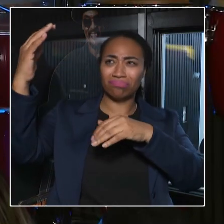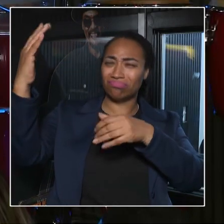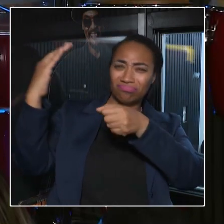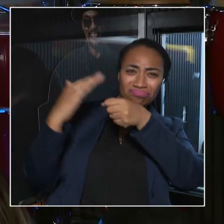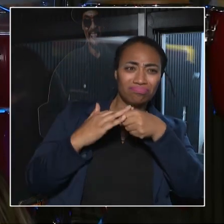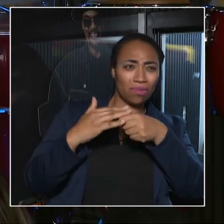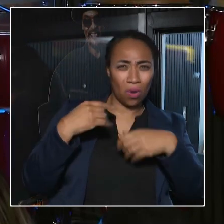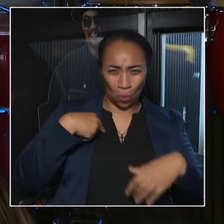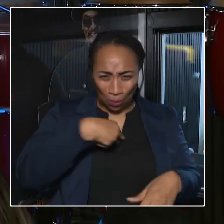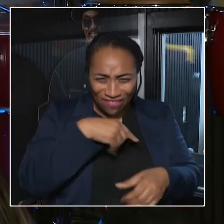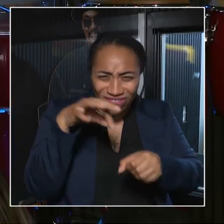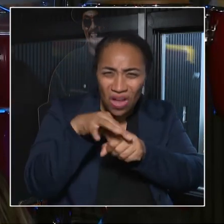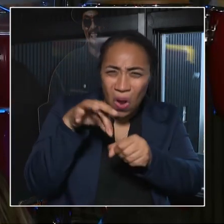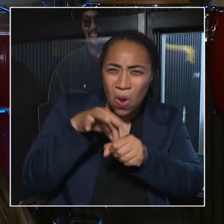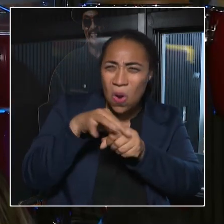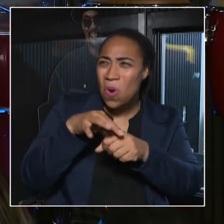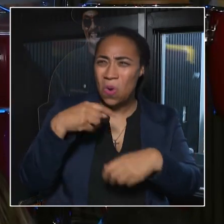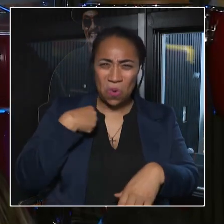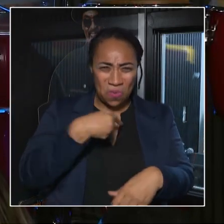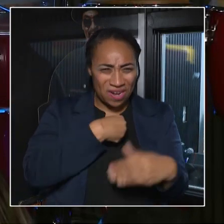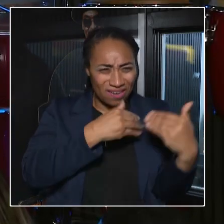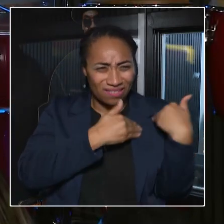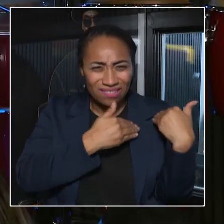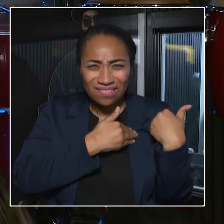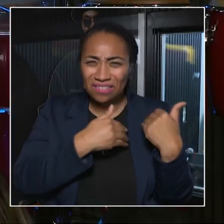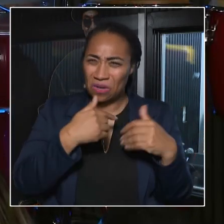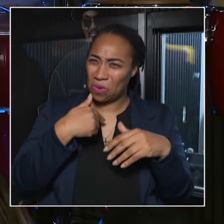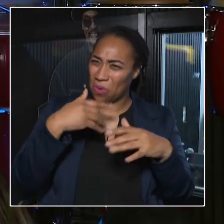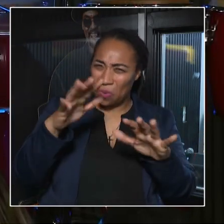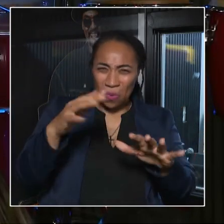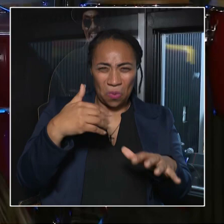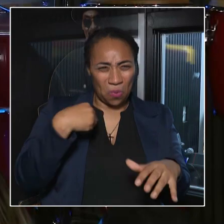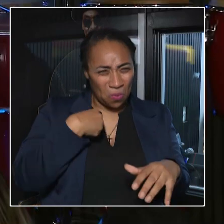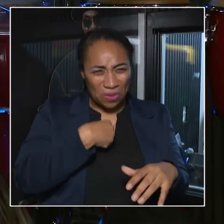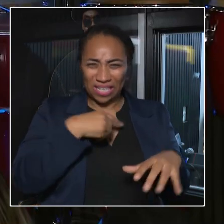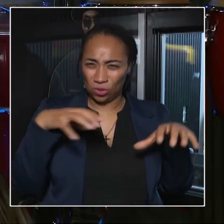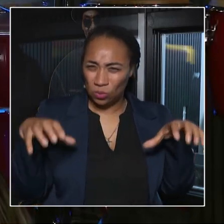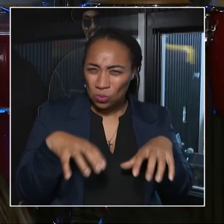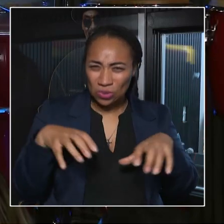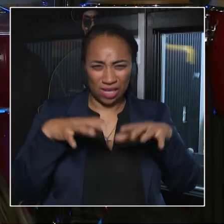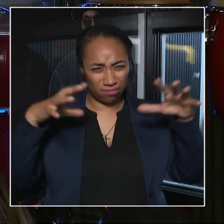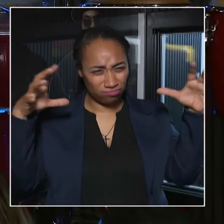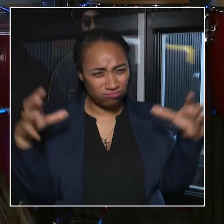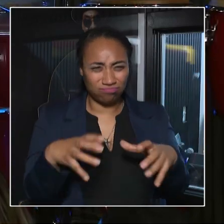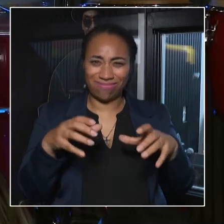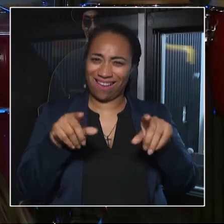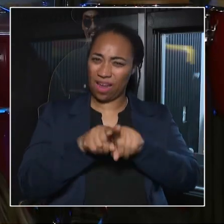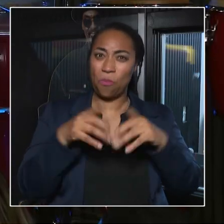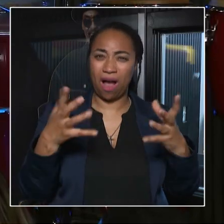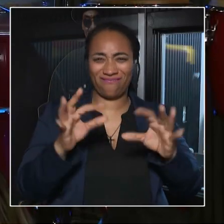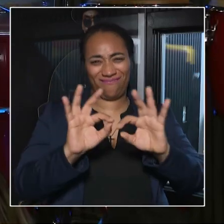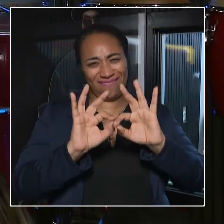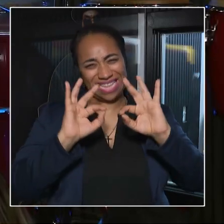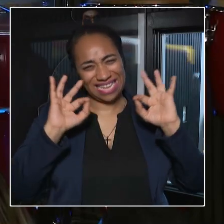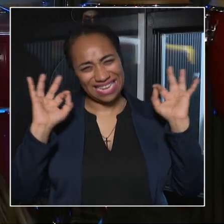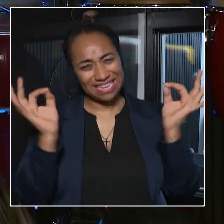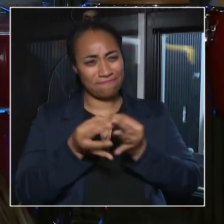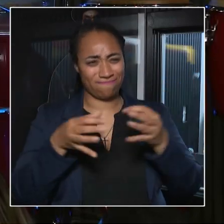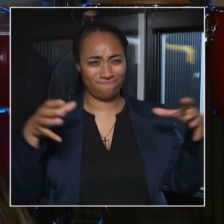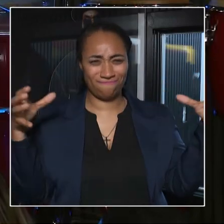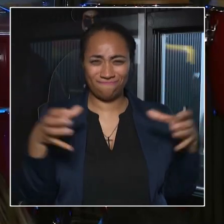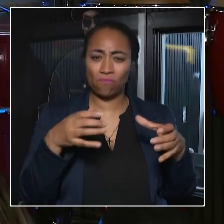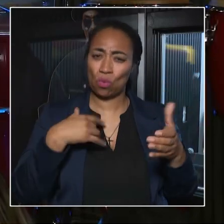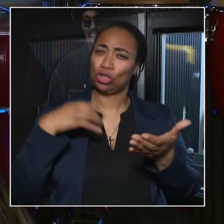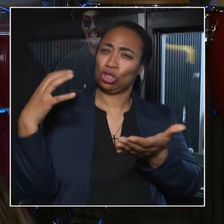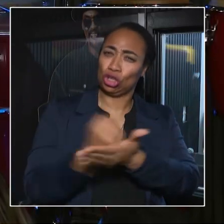up to us to come out as a family and get together and demand what we deserve in our communities. We fight for a go-go museum